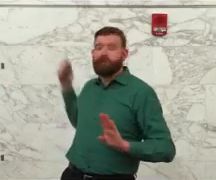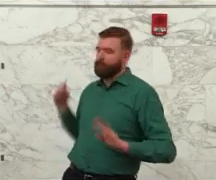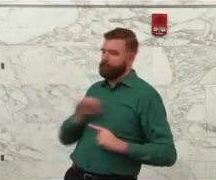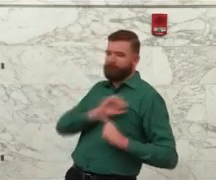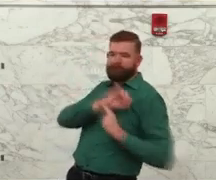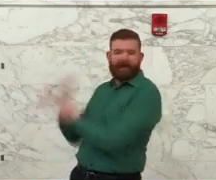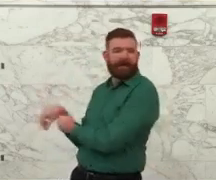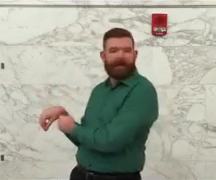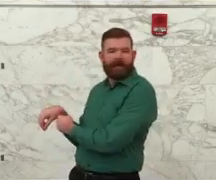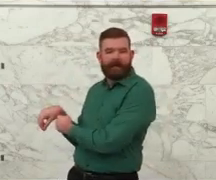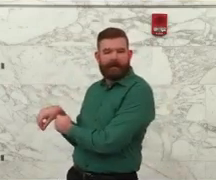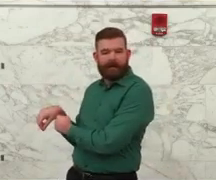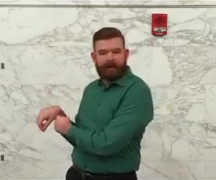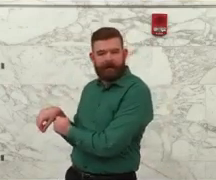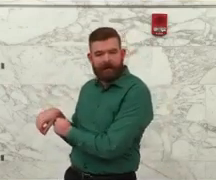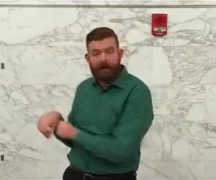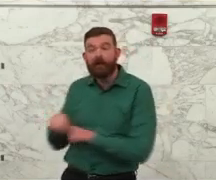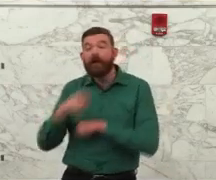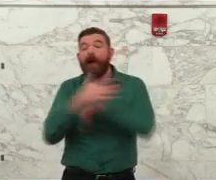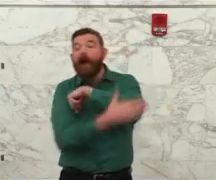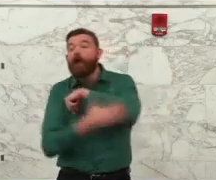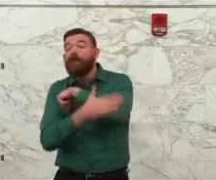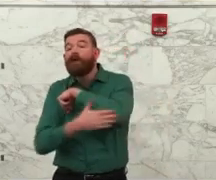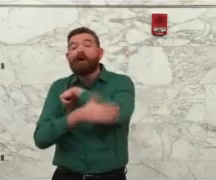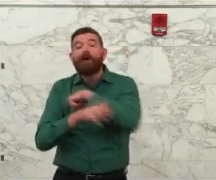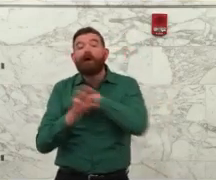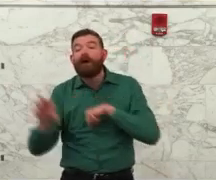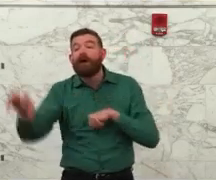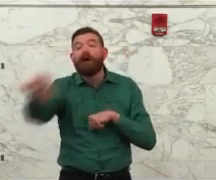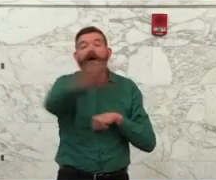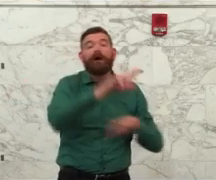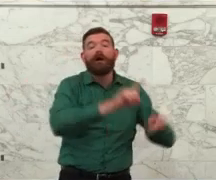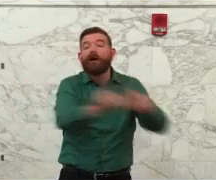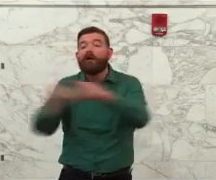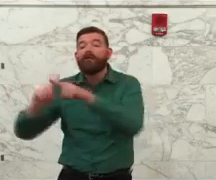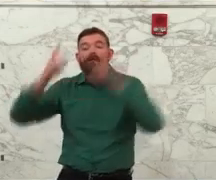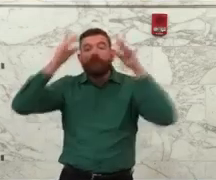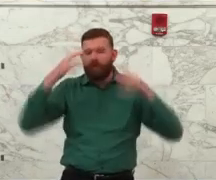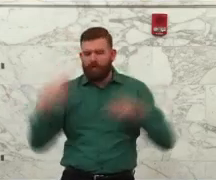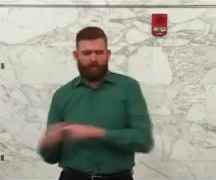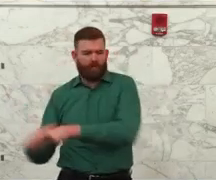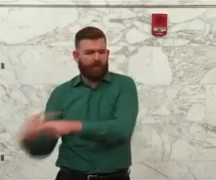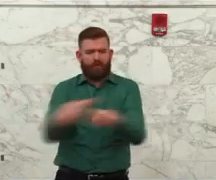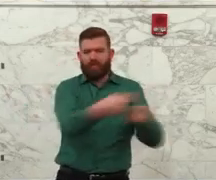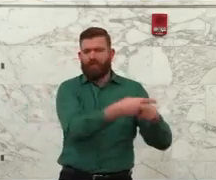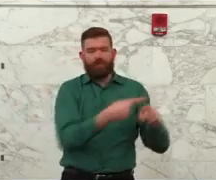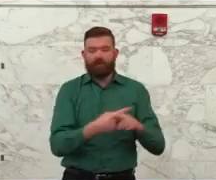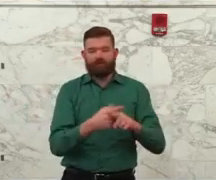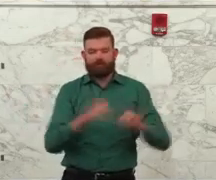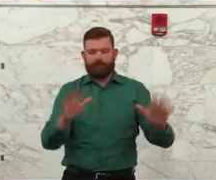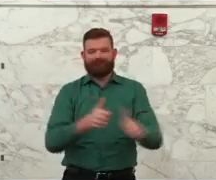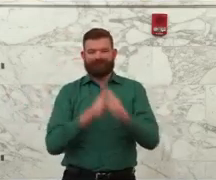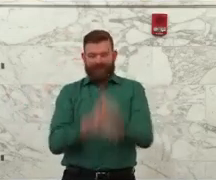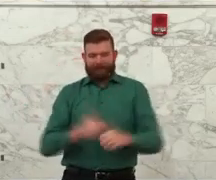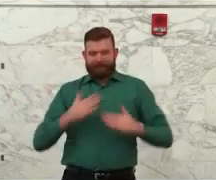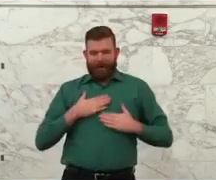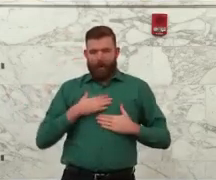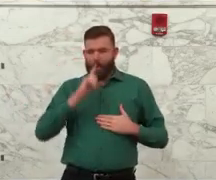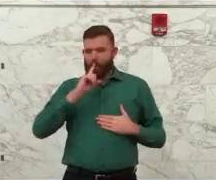that change from one town or one county to another. And I'll repeat what I've said over the past couple of